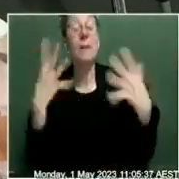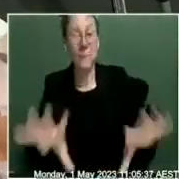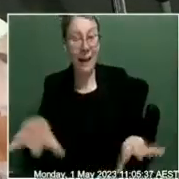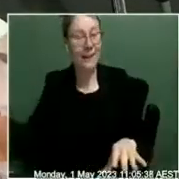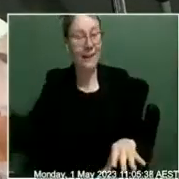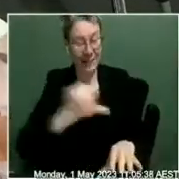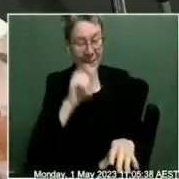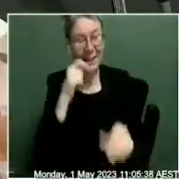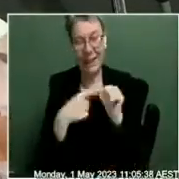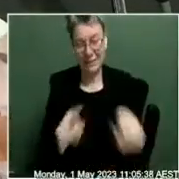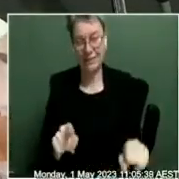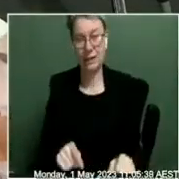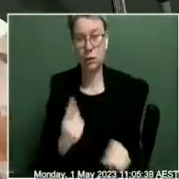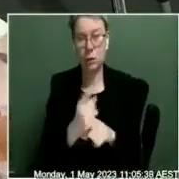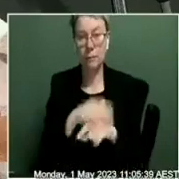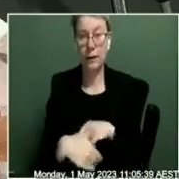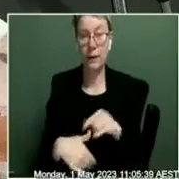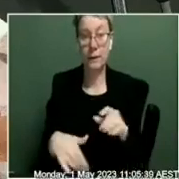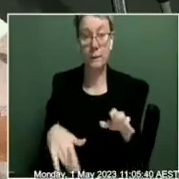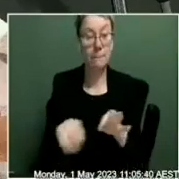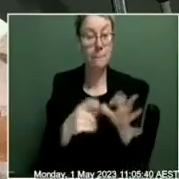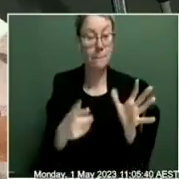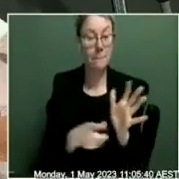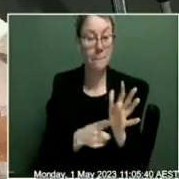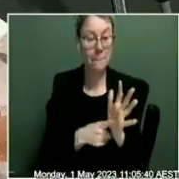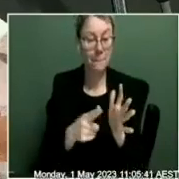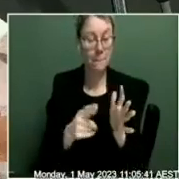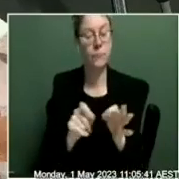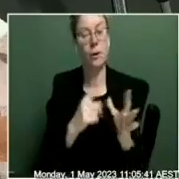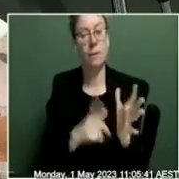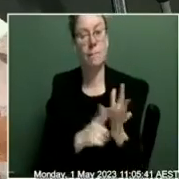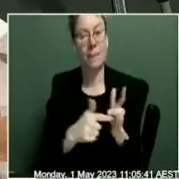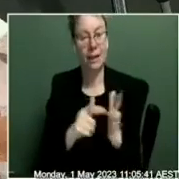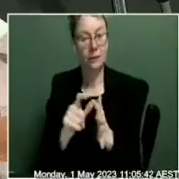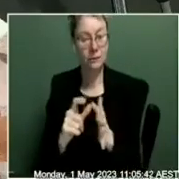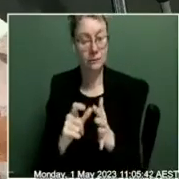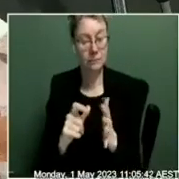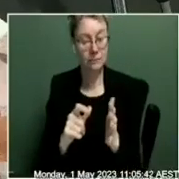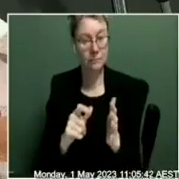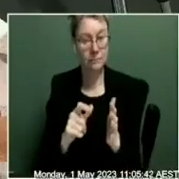department's auspices this, 2017 to